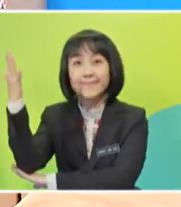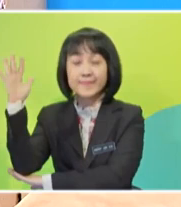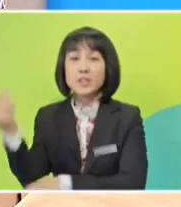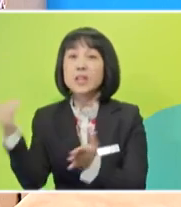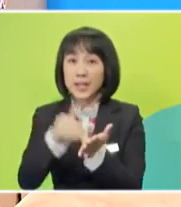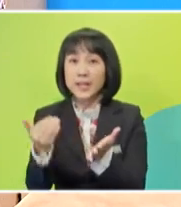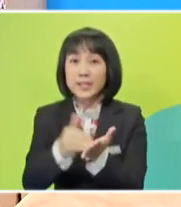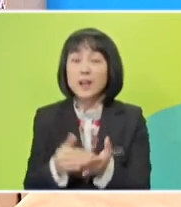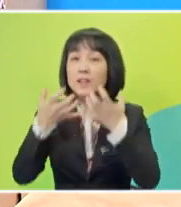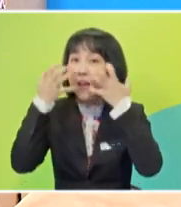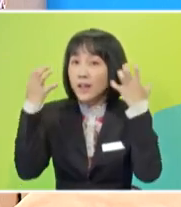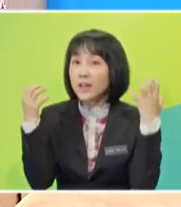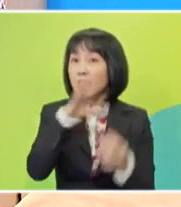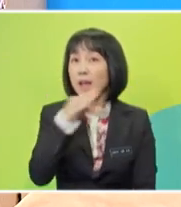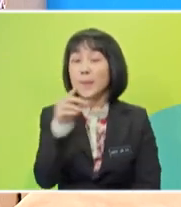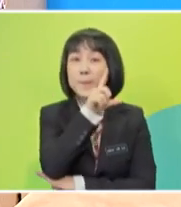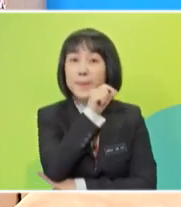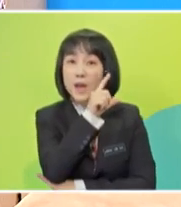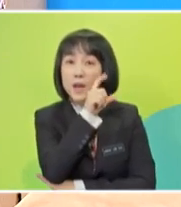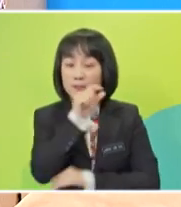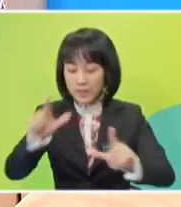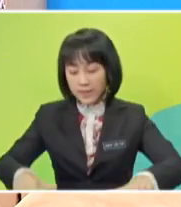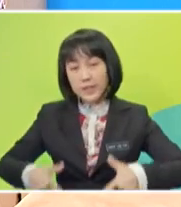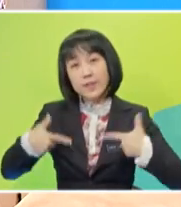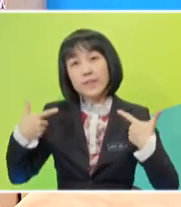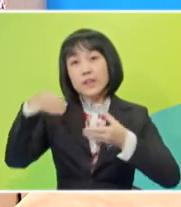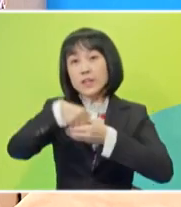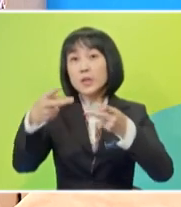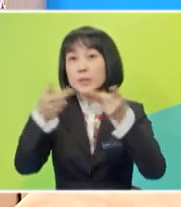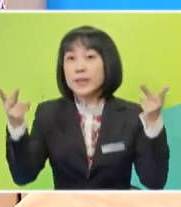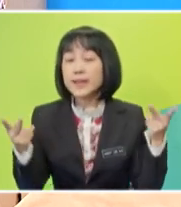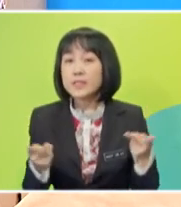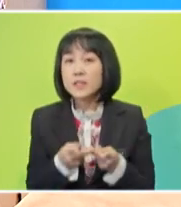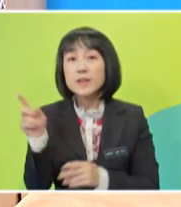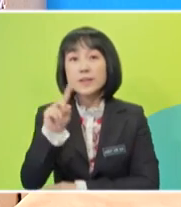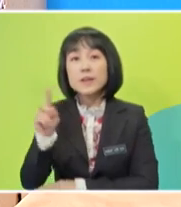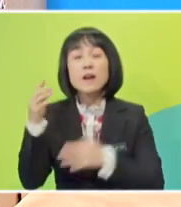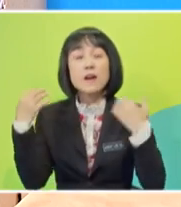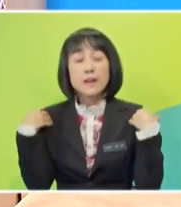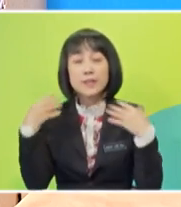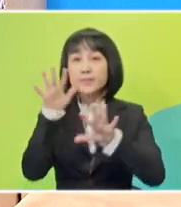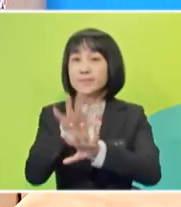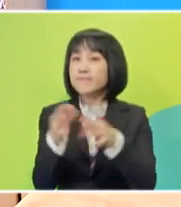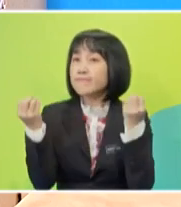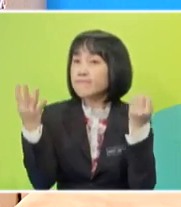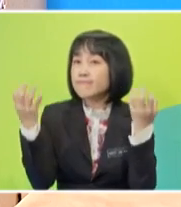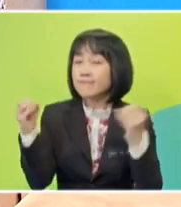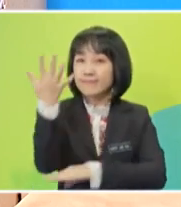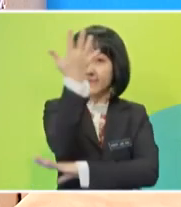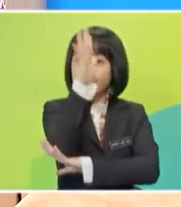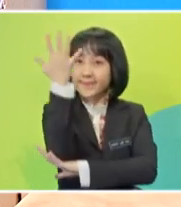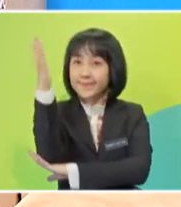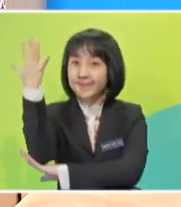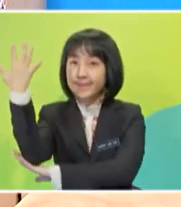the tiger and parrot live in a place where there are a lot of trees.